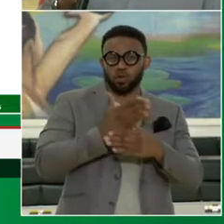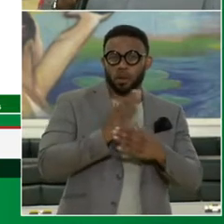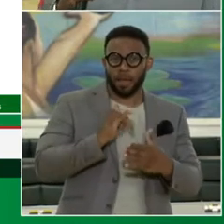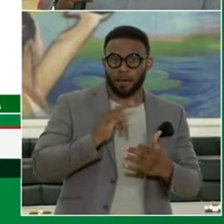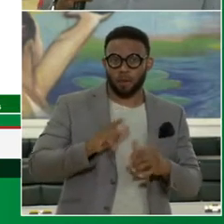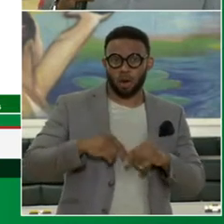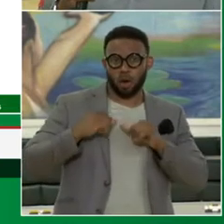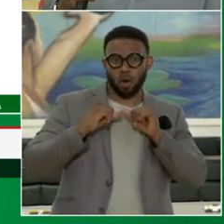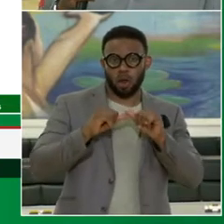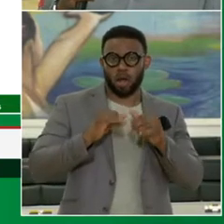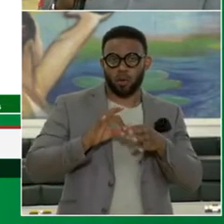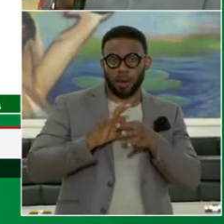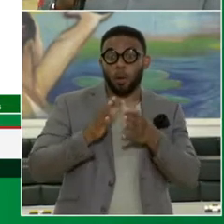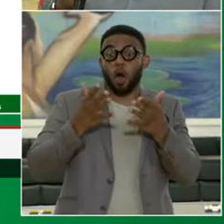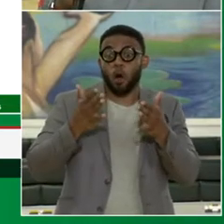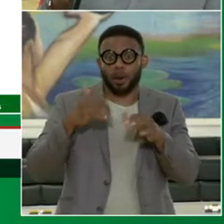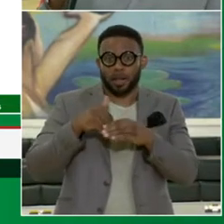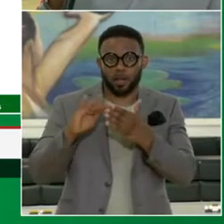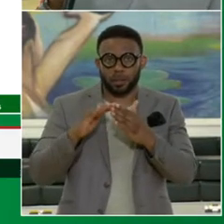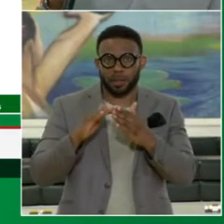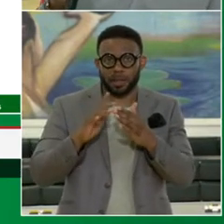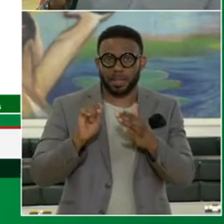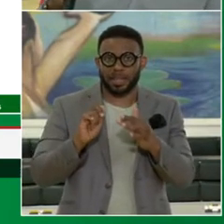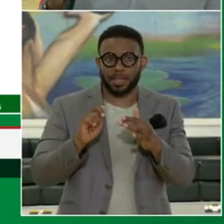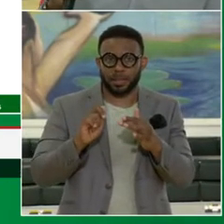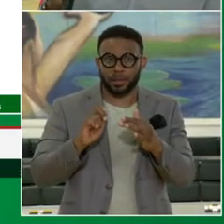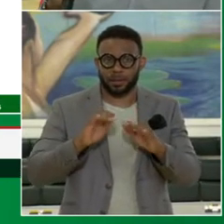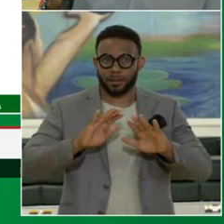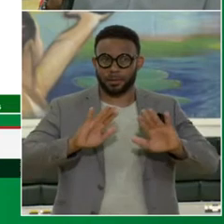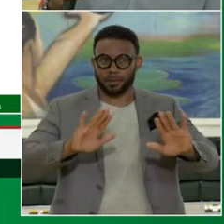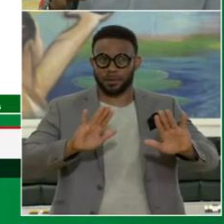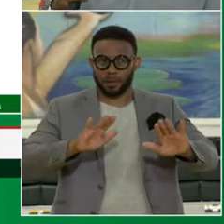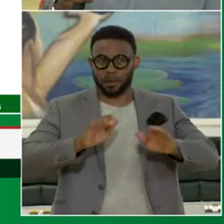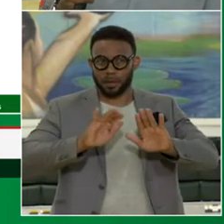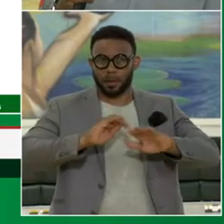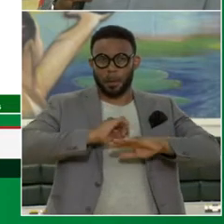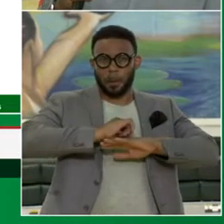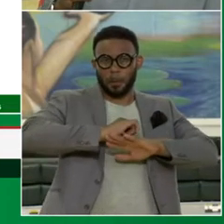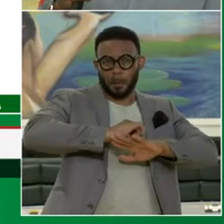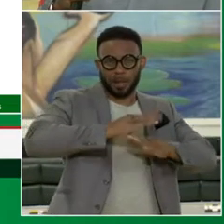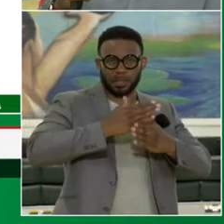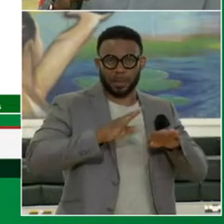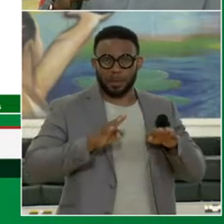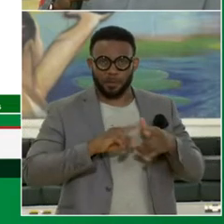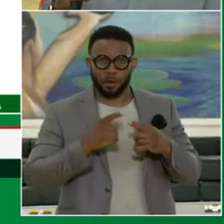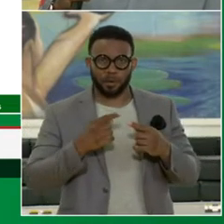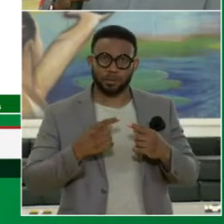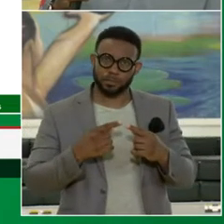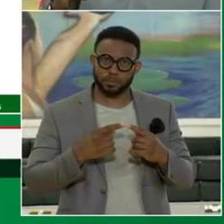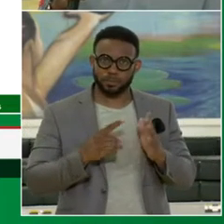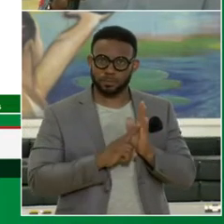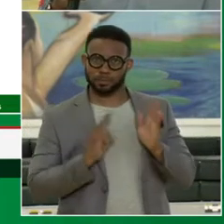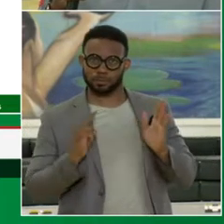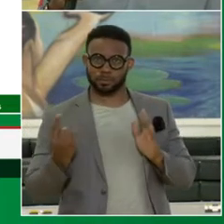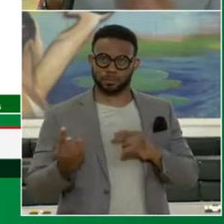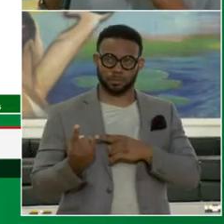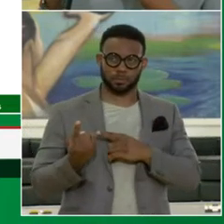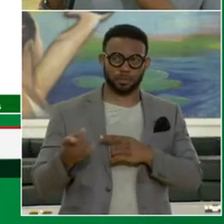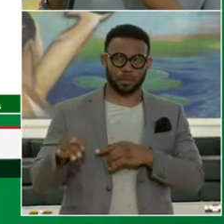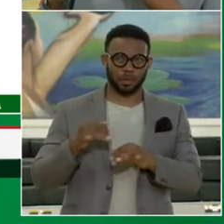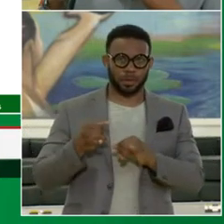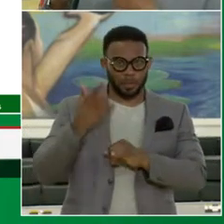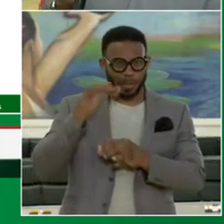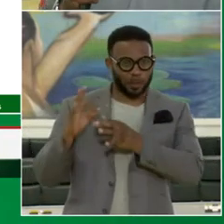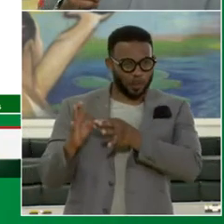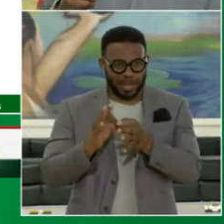relationship and can dial back some of the behavior or antisocial behavior in these individuals because of